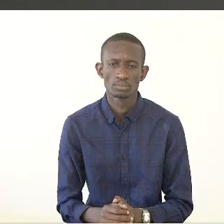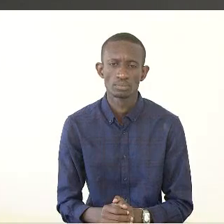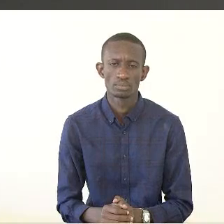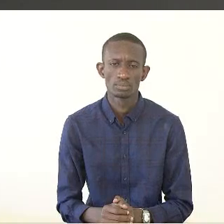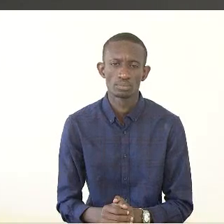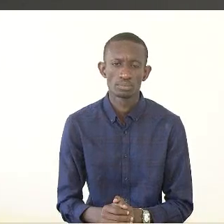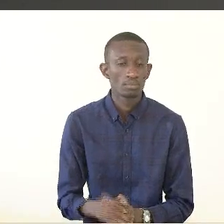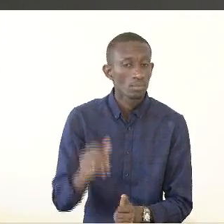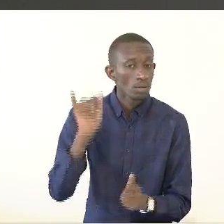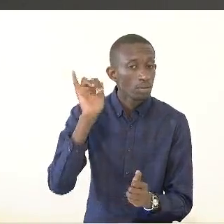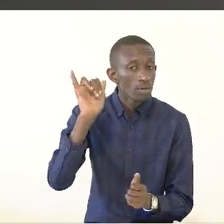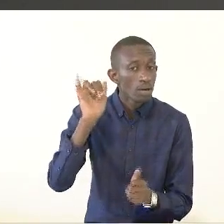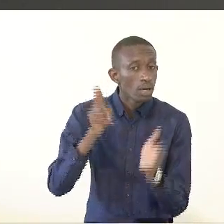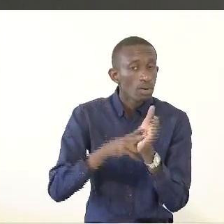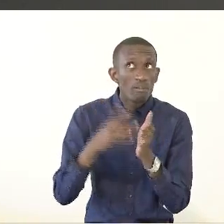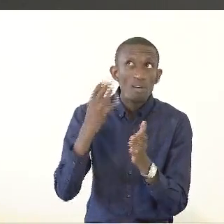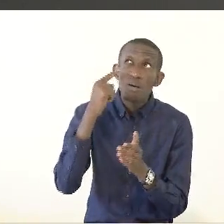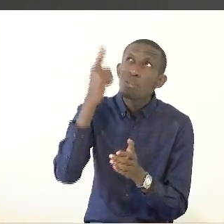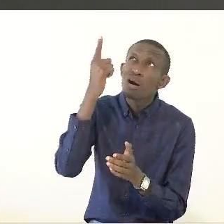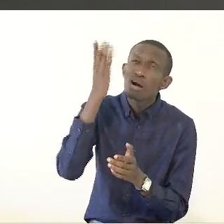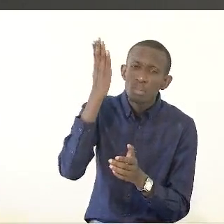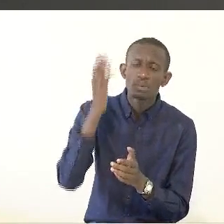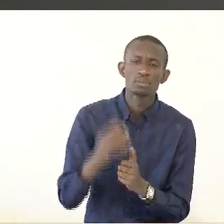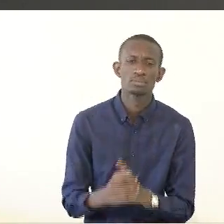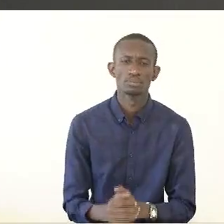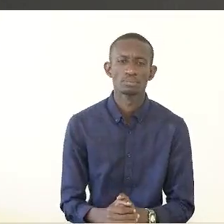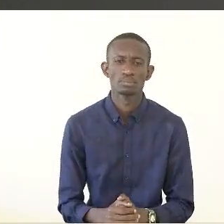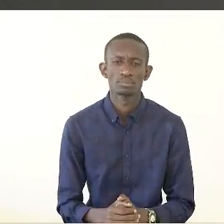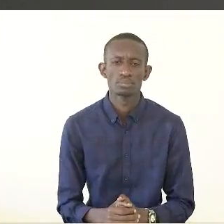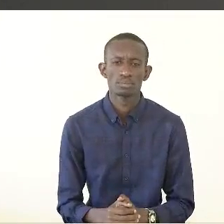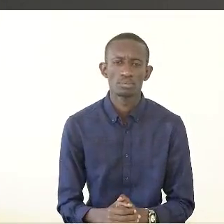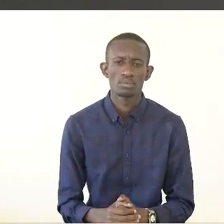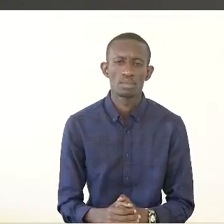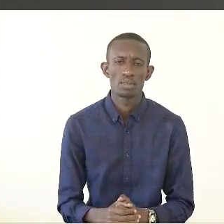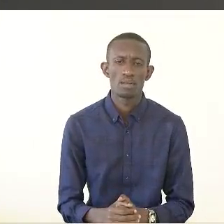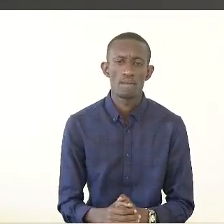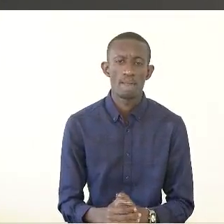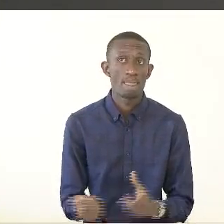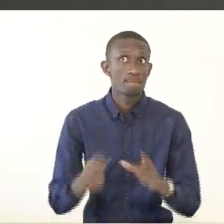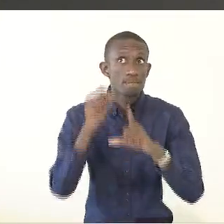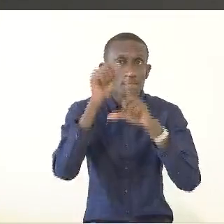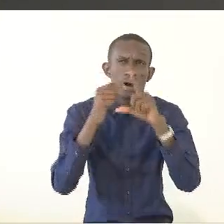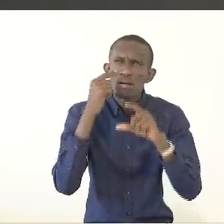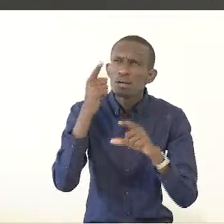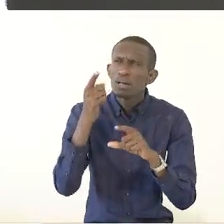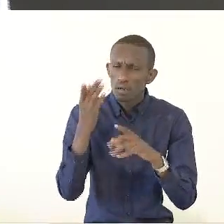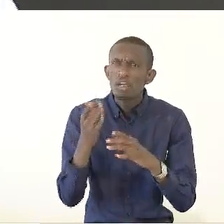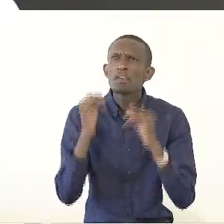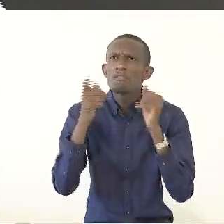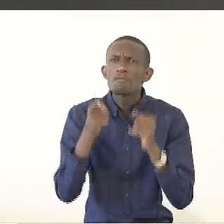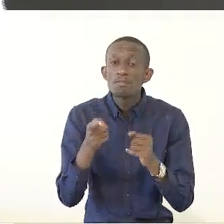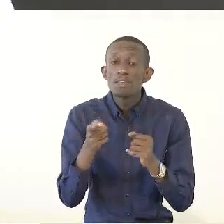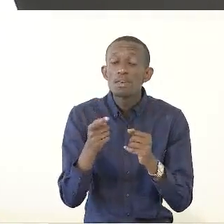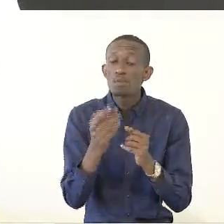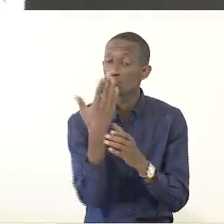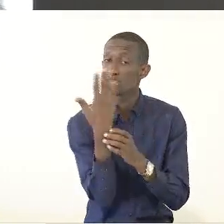then you go a little bit down. You just locate. When you have a graduated paper, you find the exact